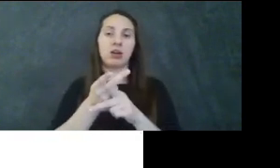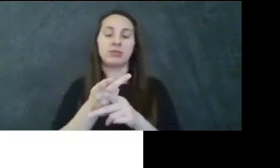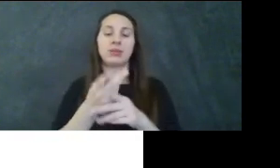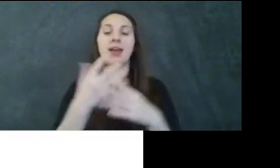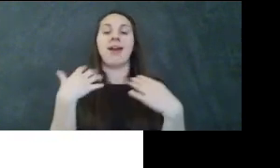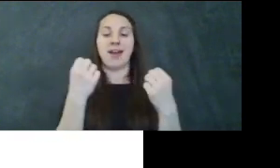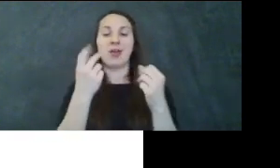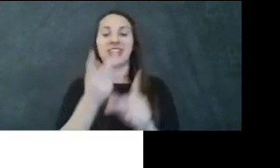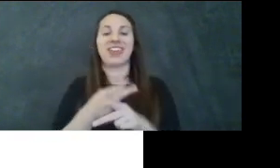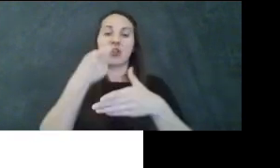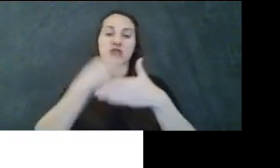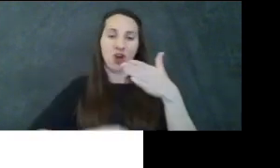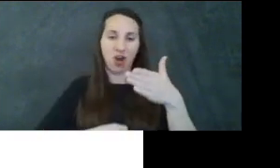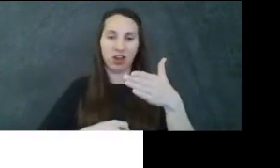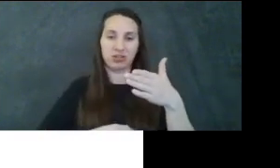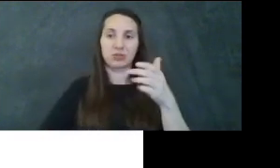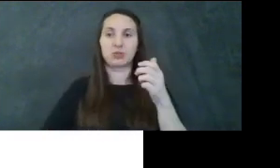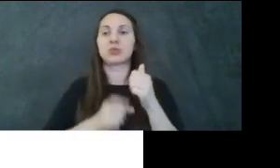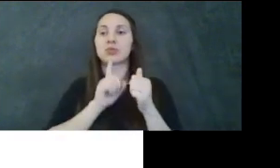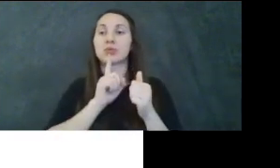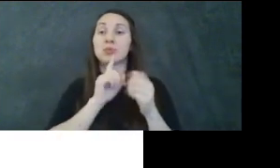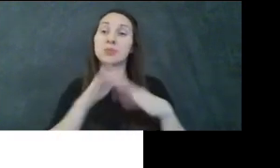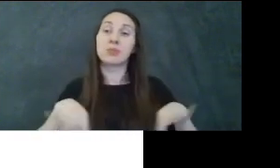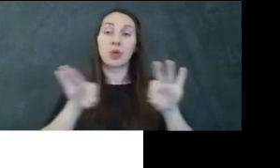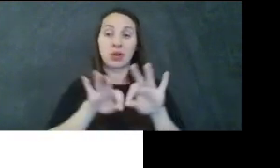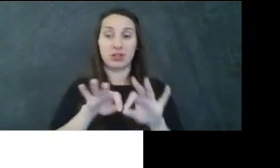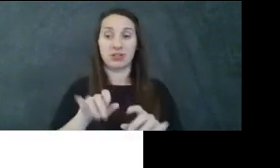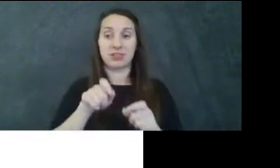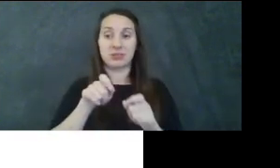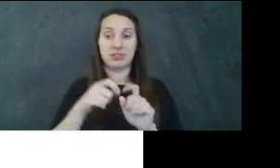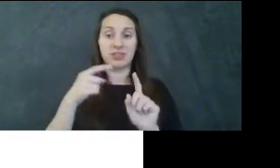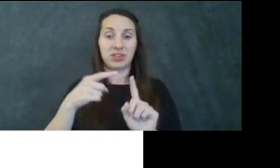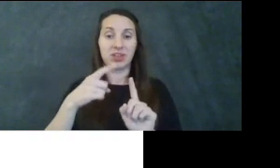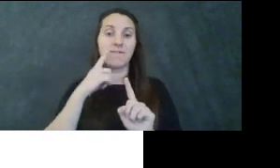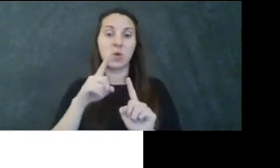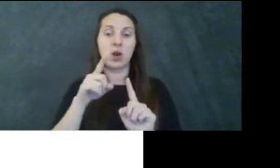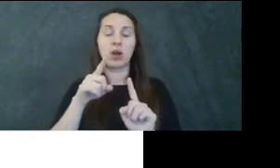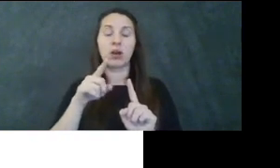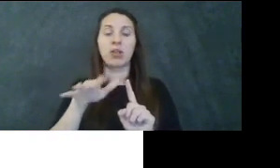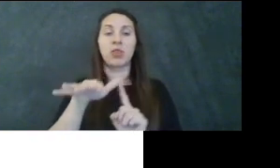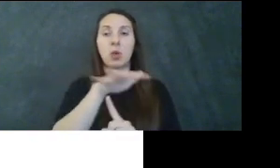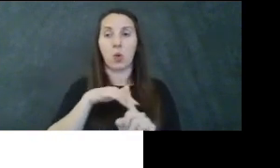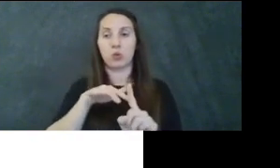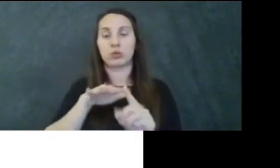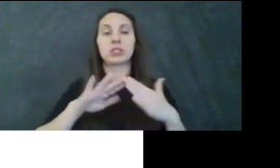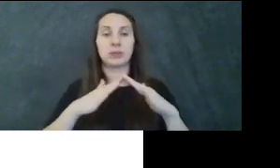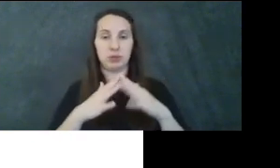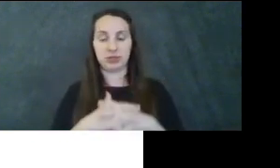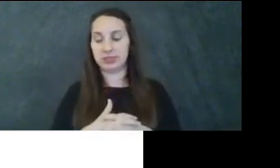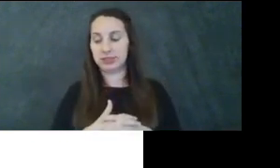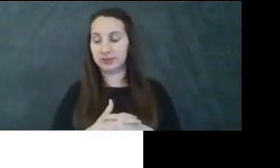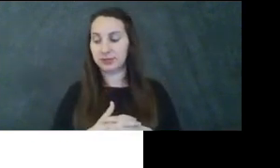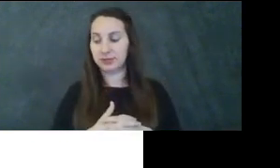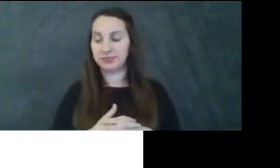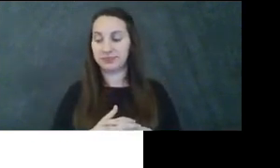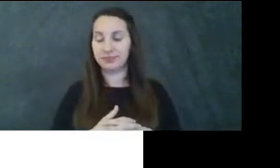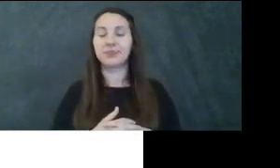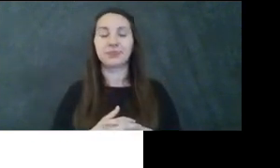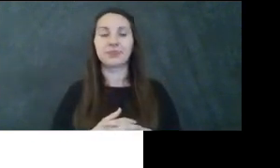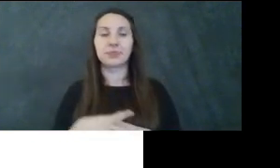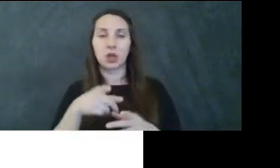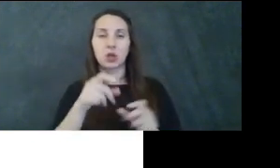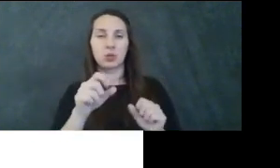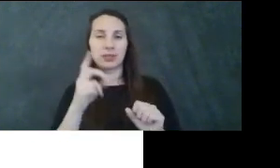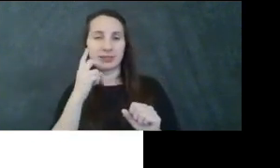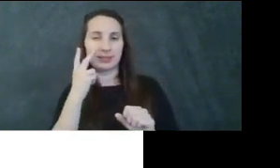class communities, and I believe particularly important for those with disabilities, as you could see in the data Celinda